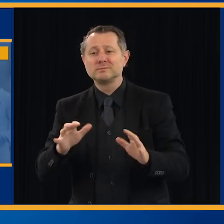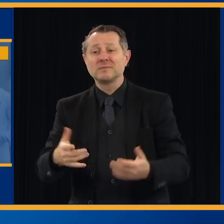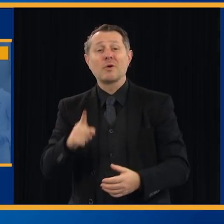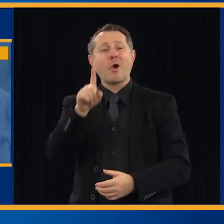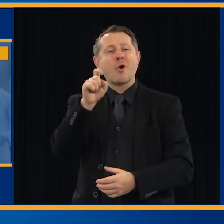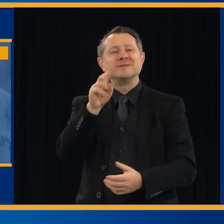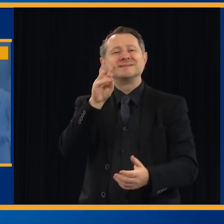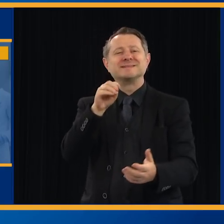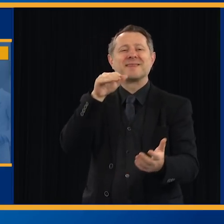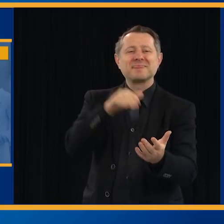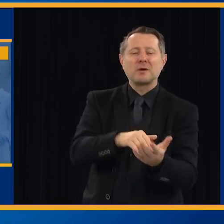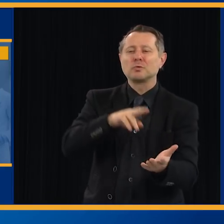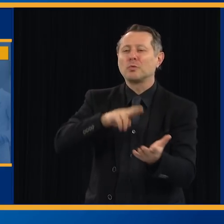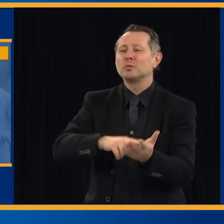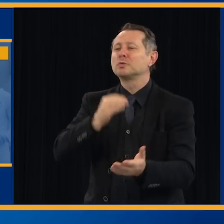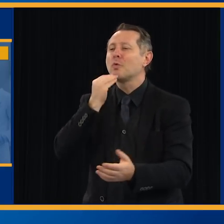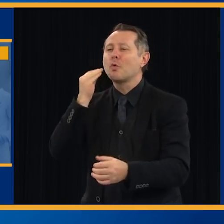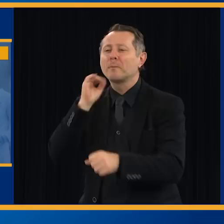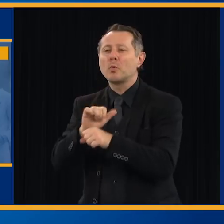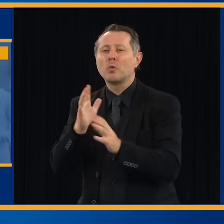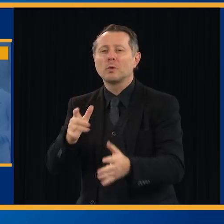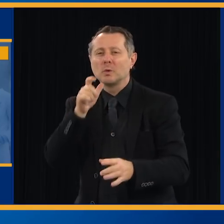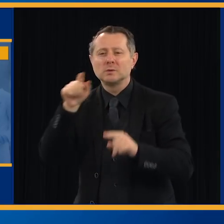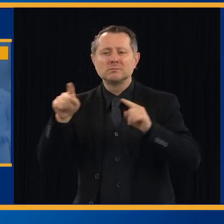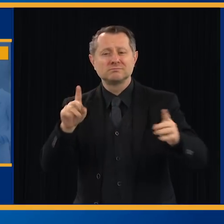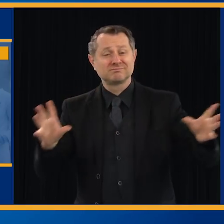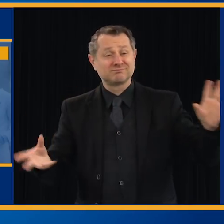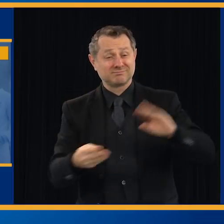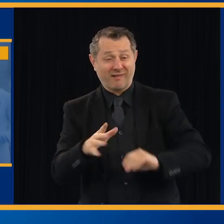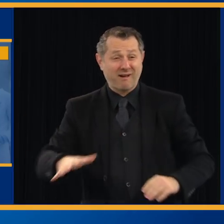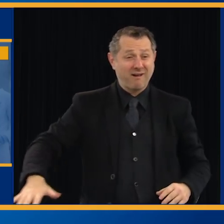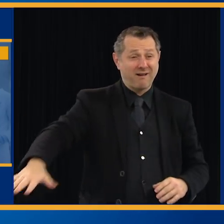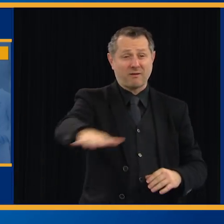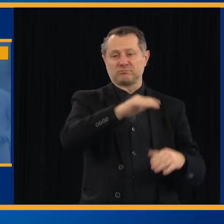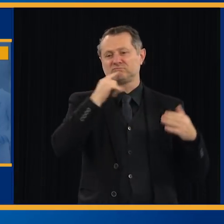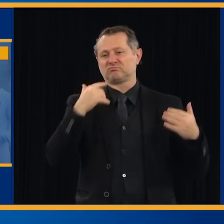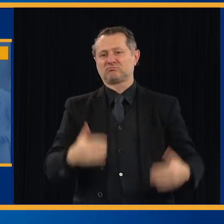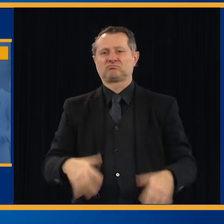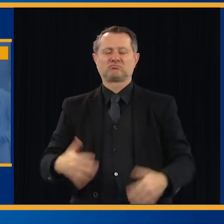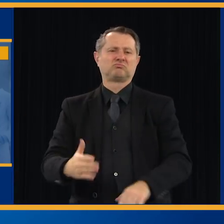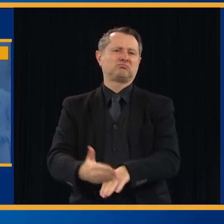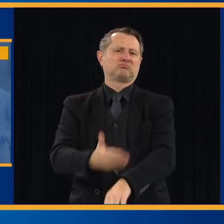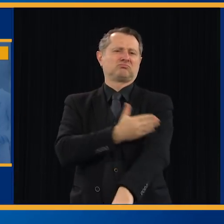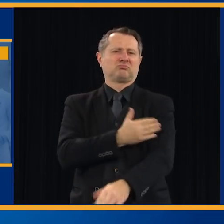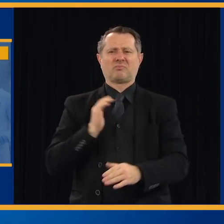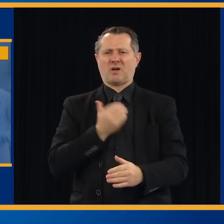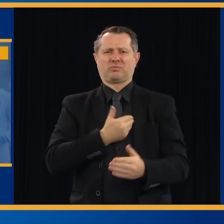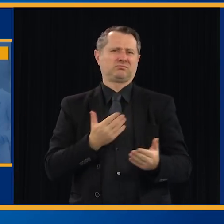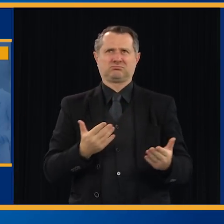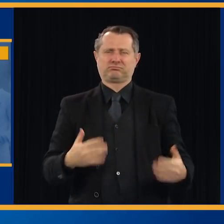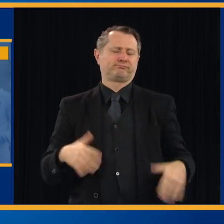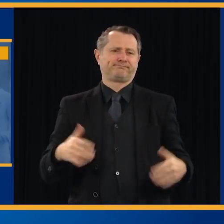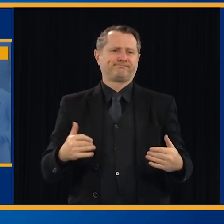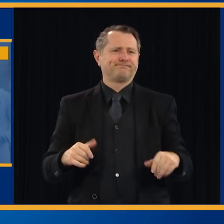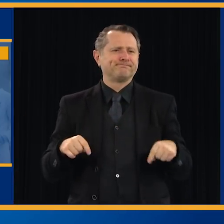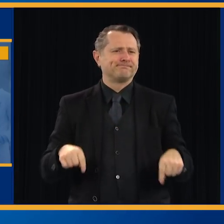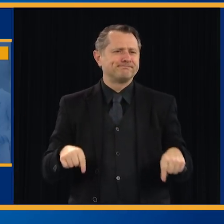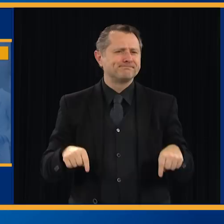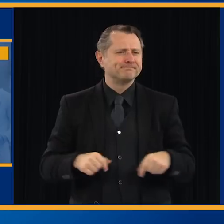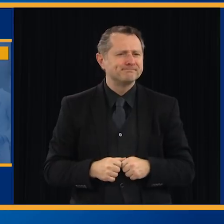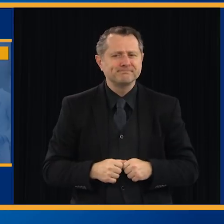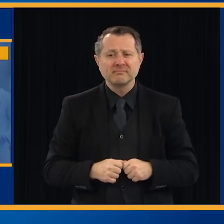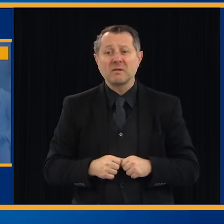they have made all the difference in the world. And, a crisis like this, it tends to bring